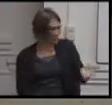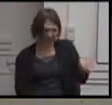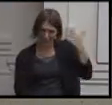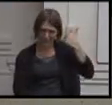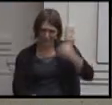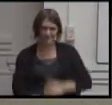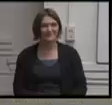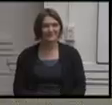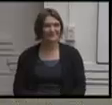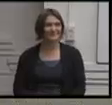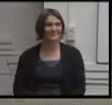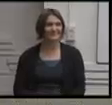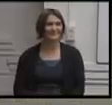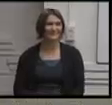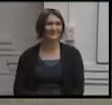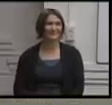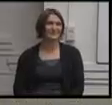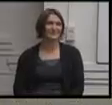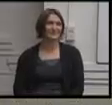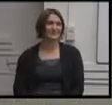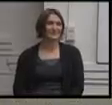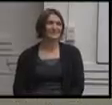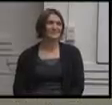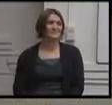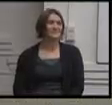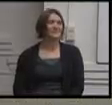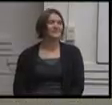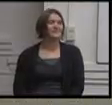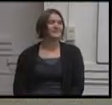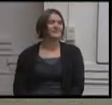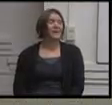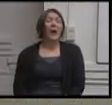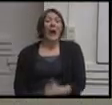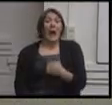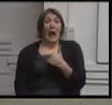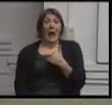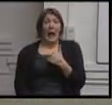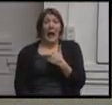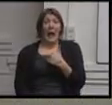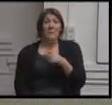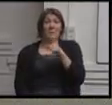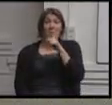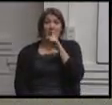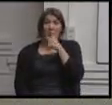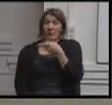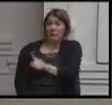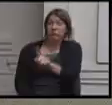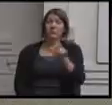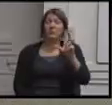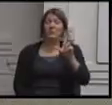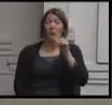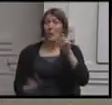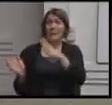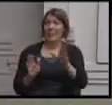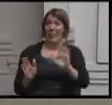some questions. And I by no means, no disrespect in this, but